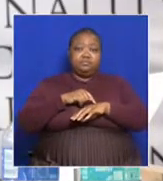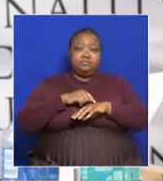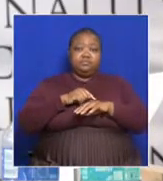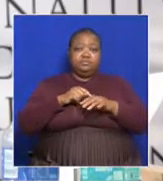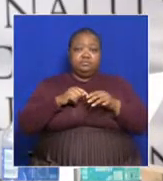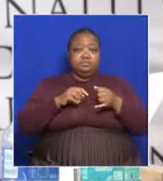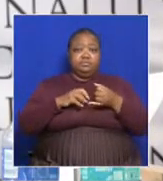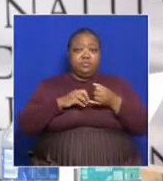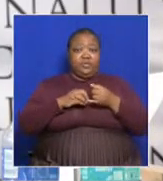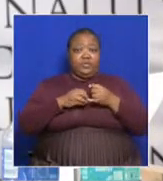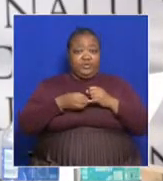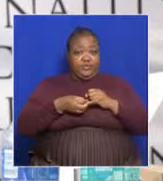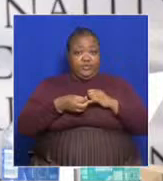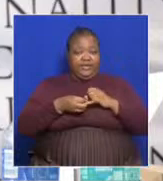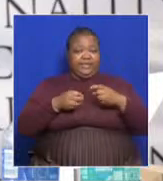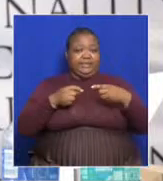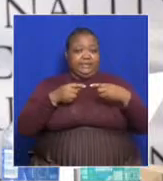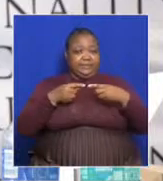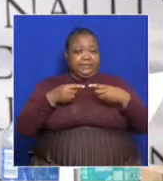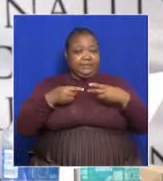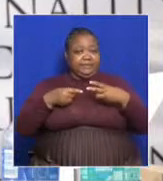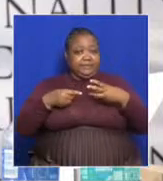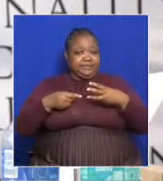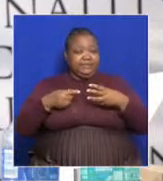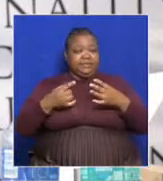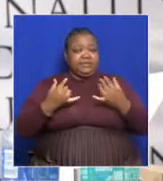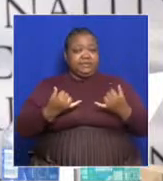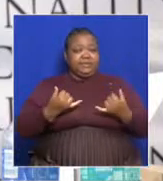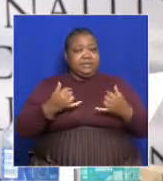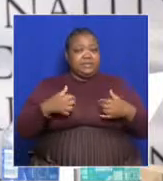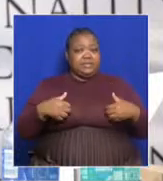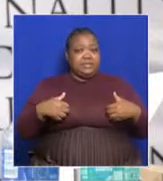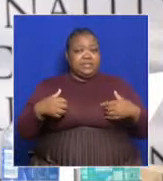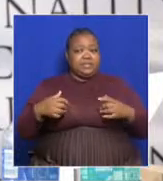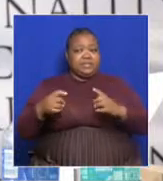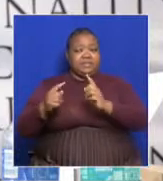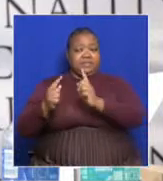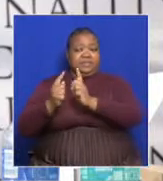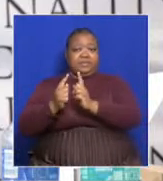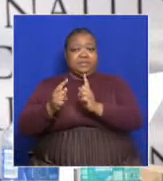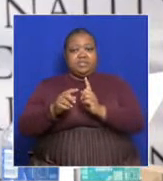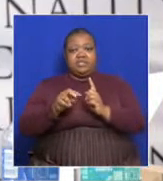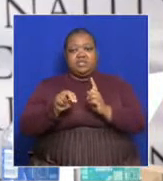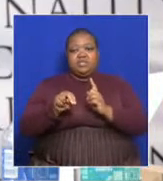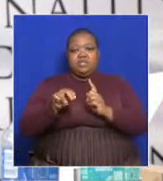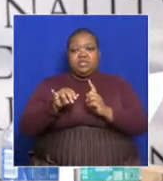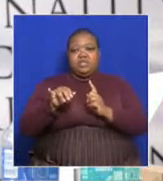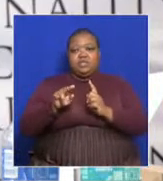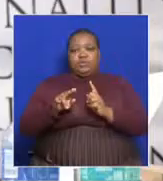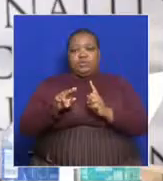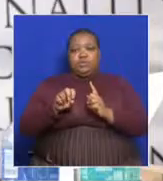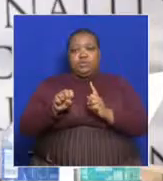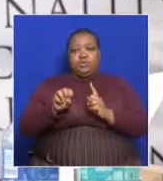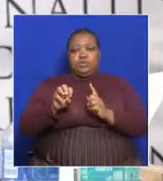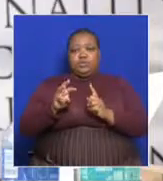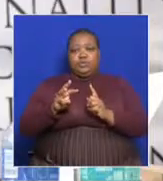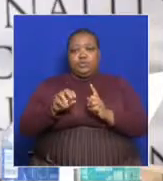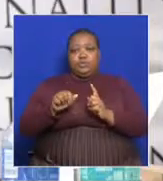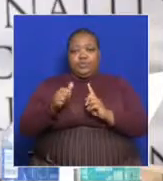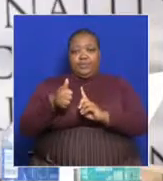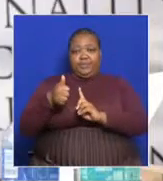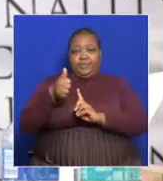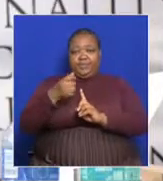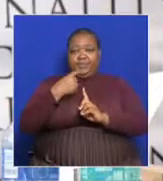avenues? For the first time now you set up, you go to Brigadier Nyuswa and you say, my drugs are here, per your